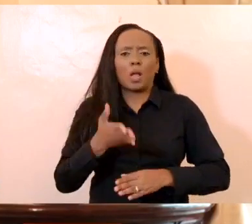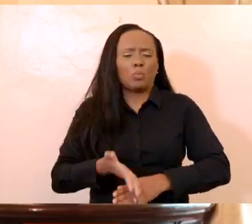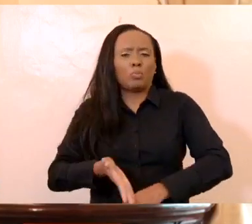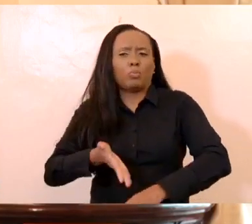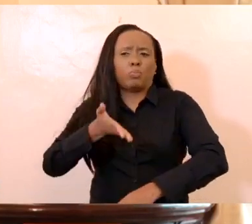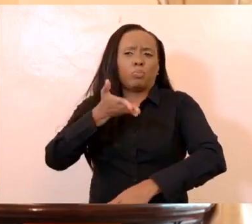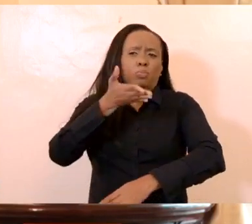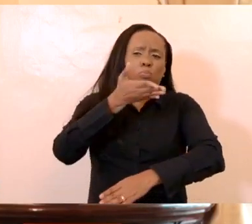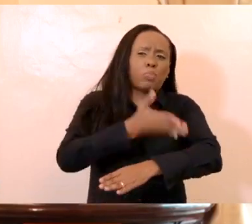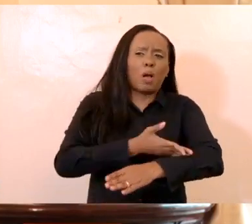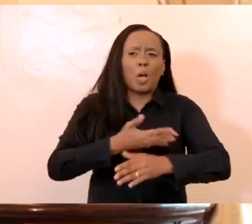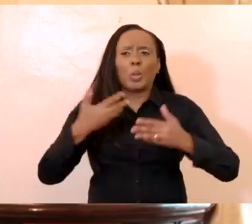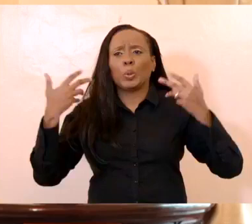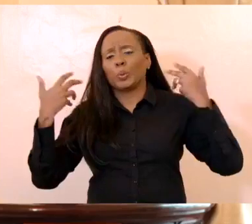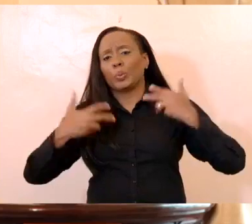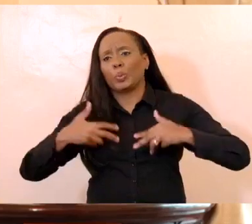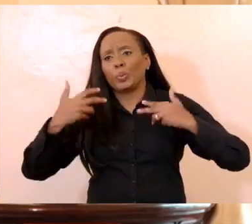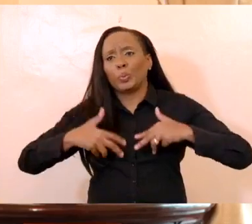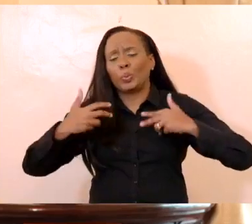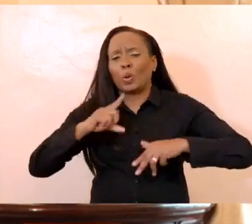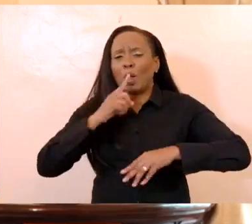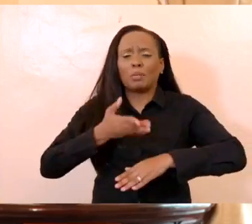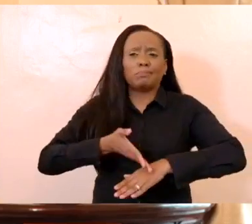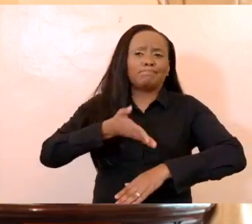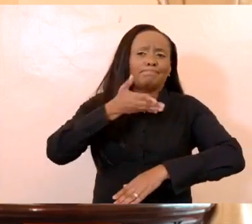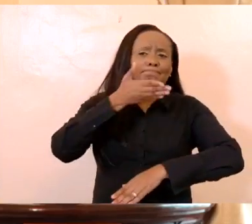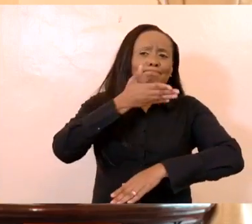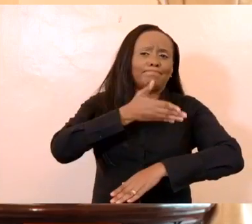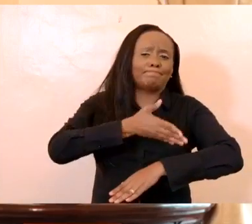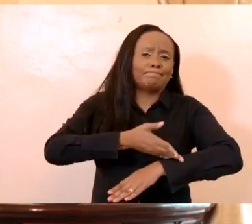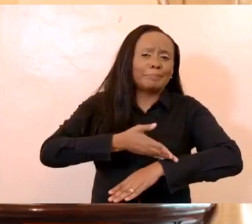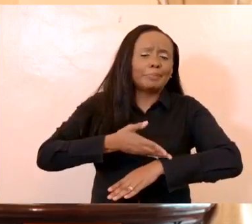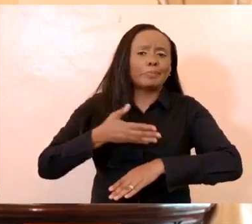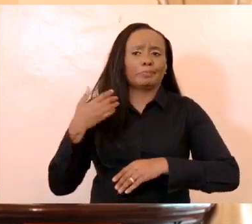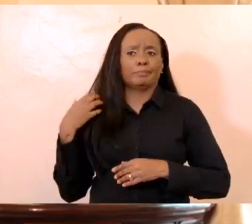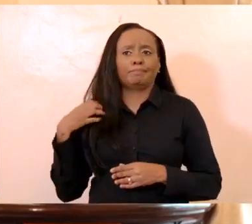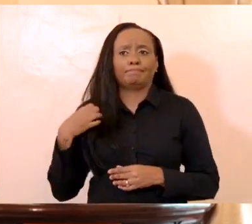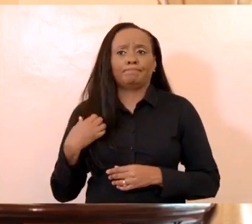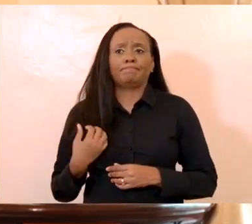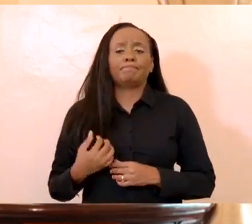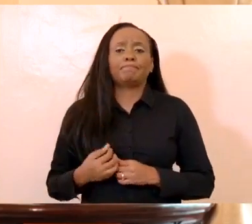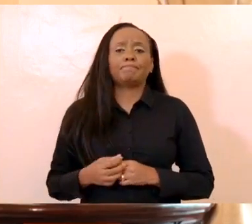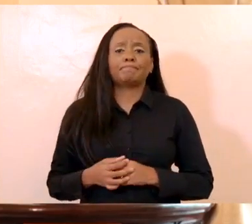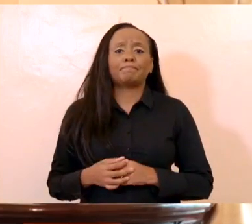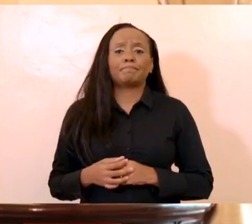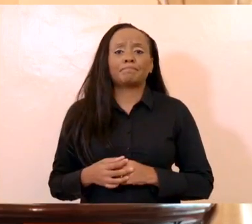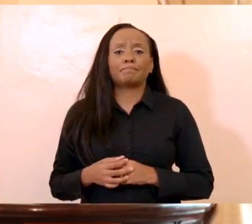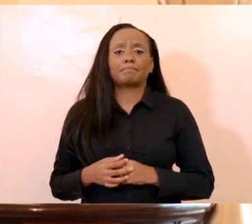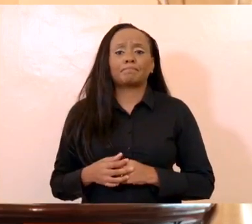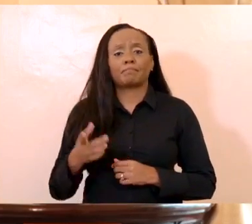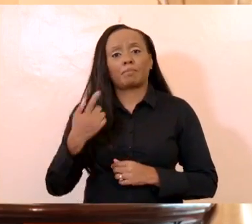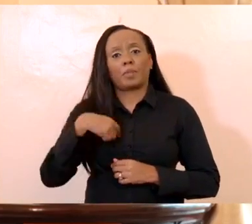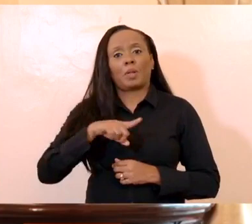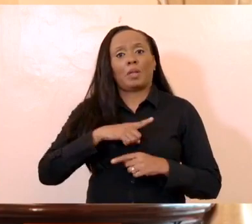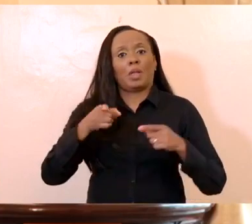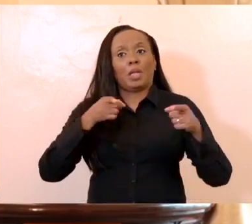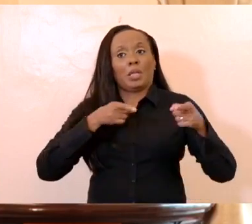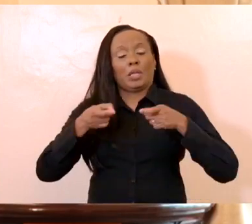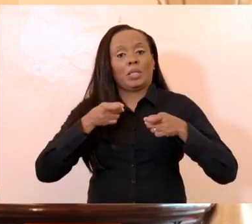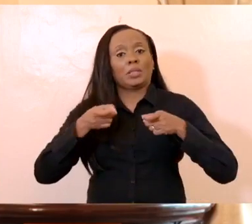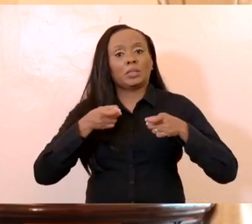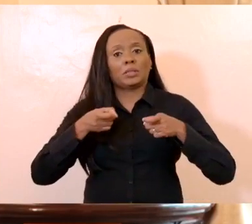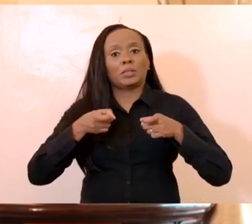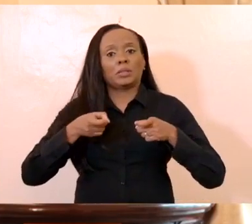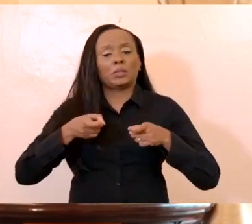than when I last had cause to report to you on the situation at Dodds. We have been managing as well the